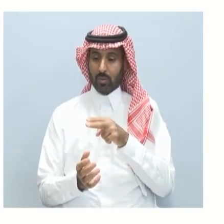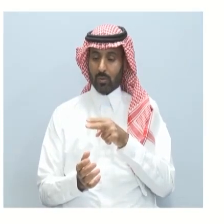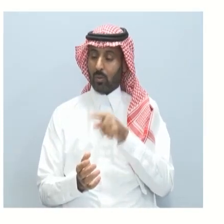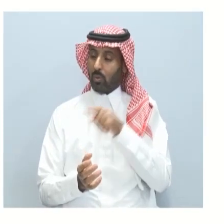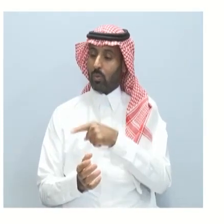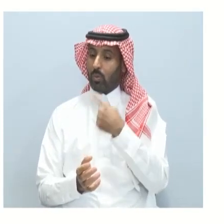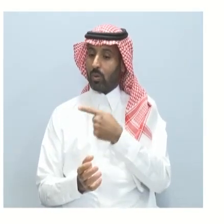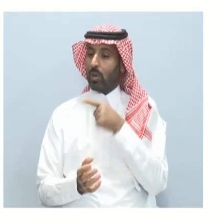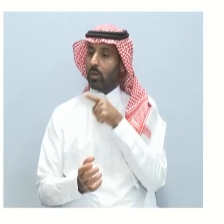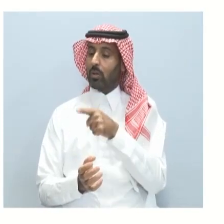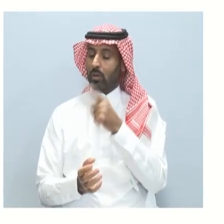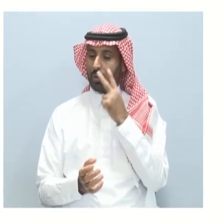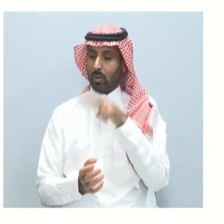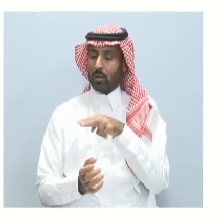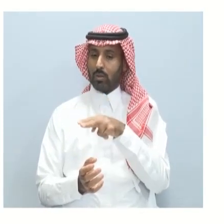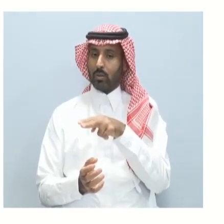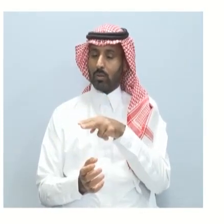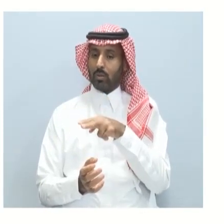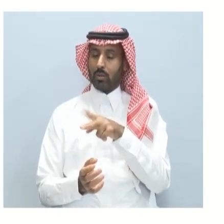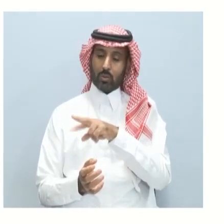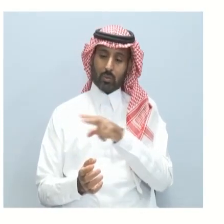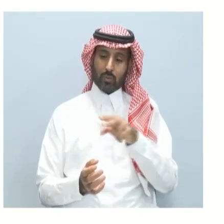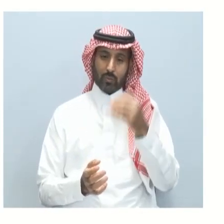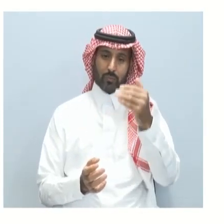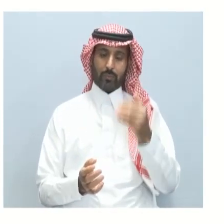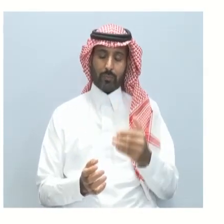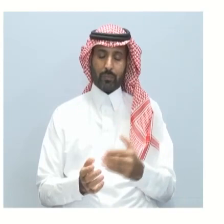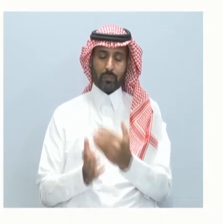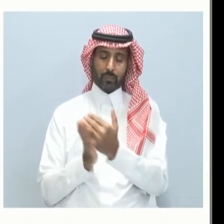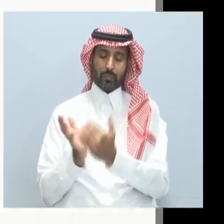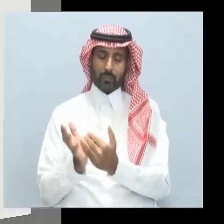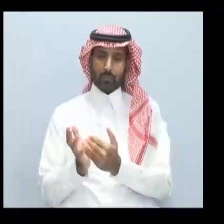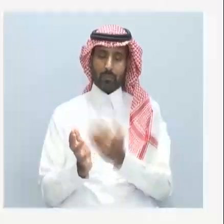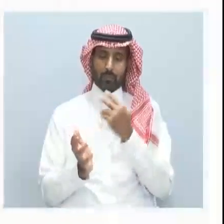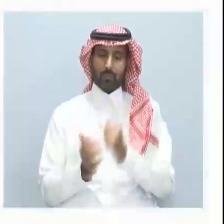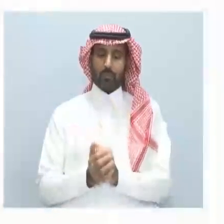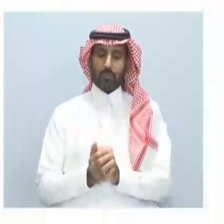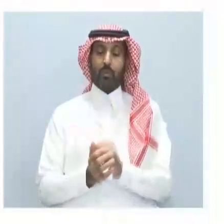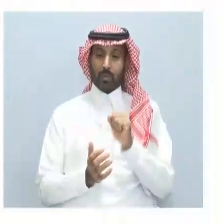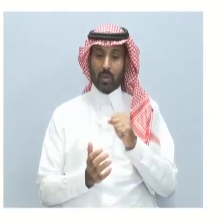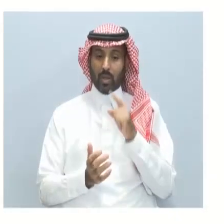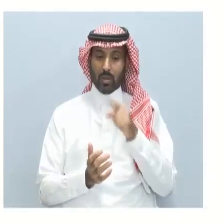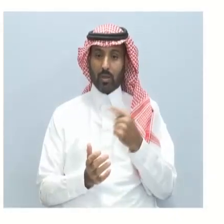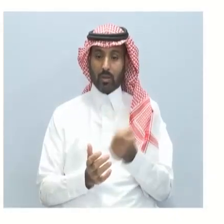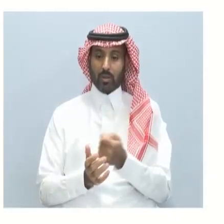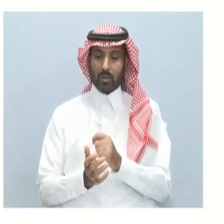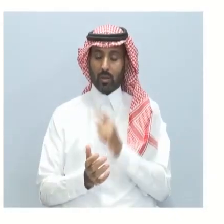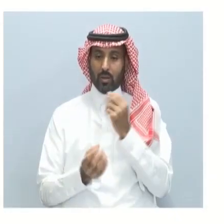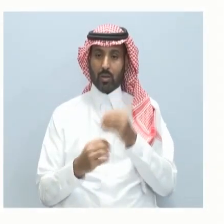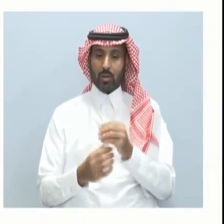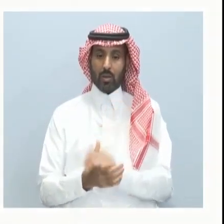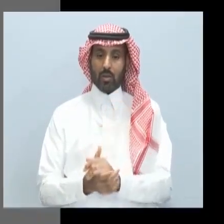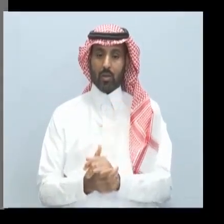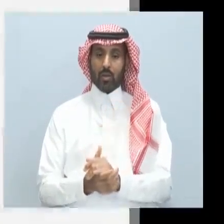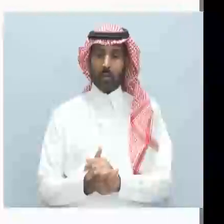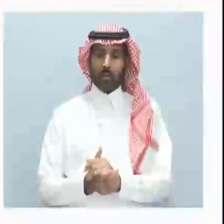what or who you are going to focus on in different sections in the paragraphs. So as you can see, yes, I did. We have here a lot of, or